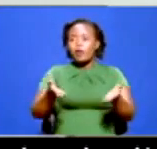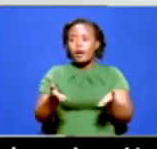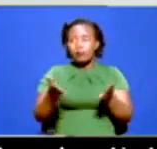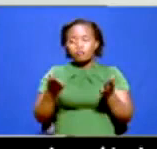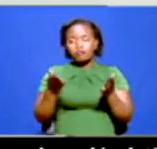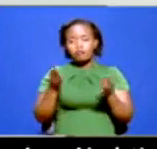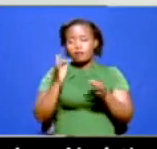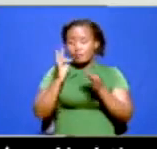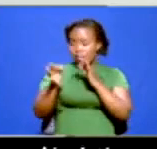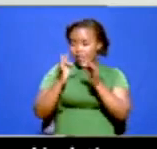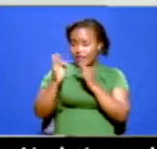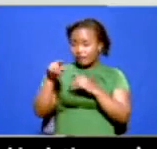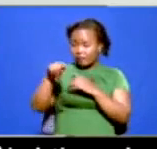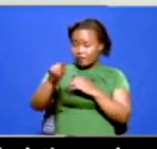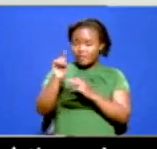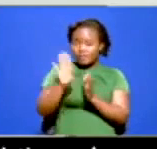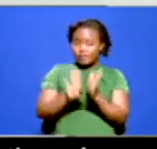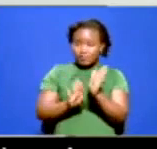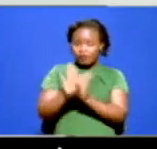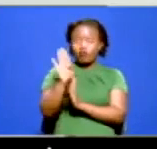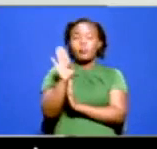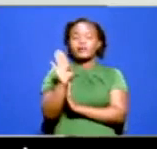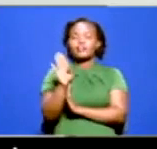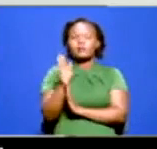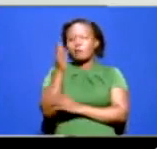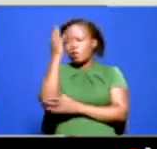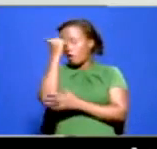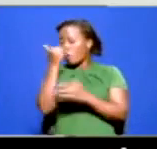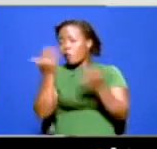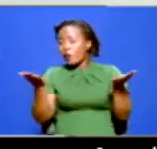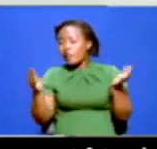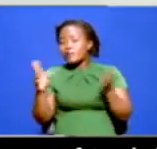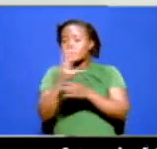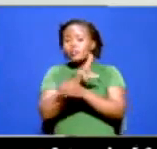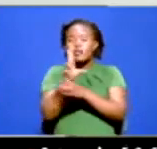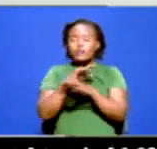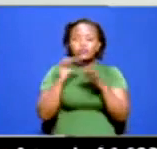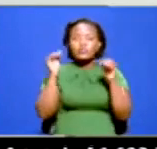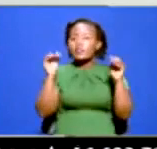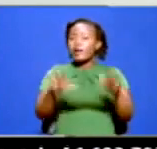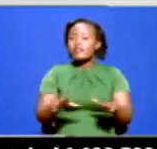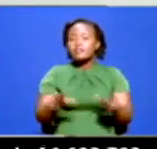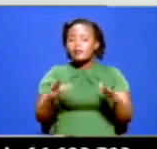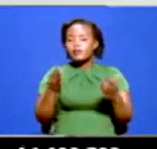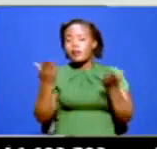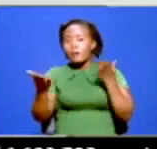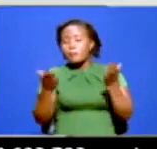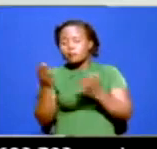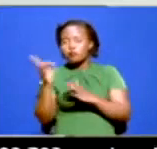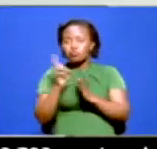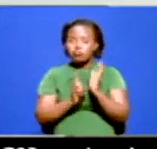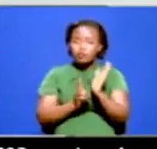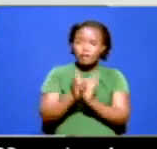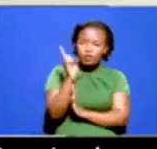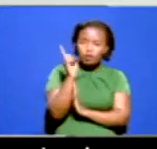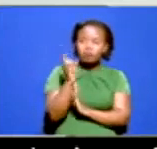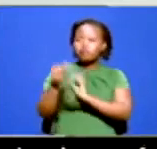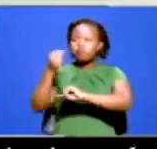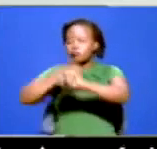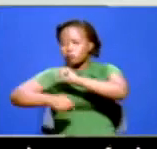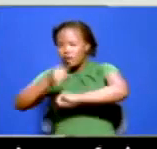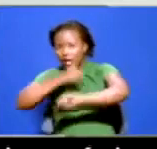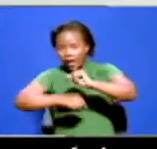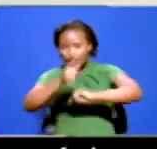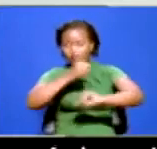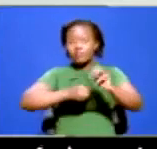this resource is available, why shouldn't it be used to develop activities that will benefit the